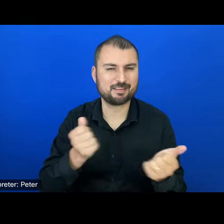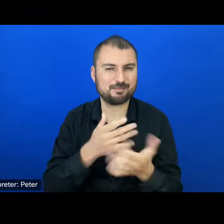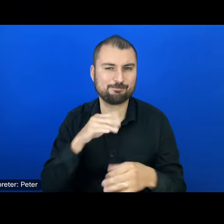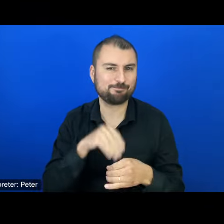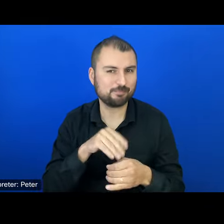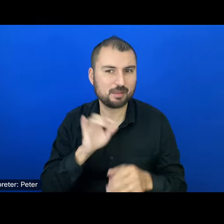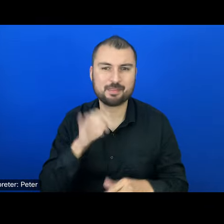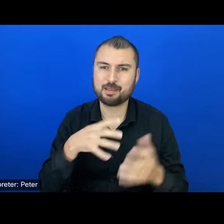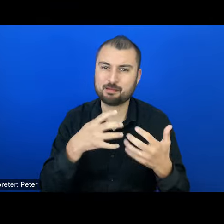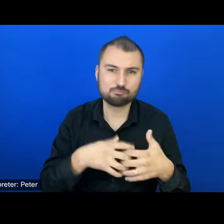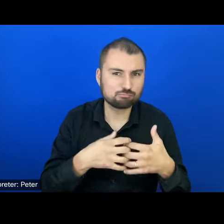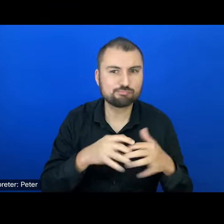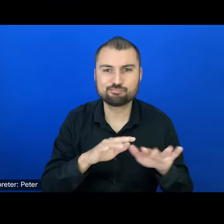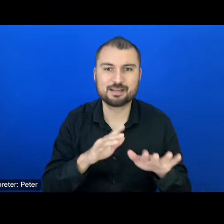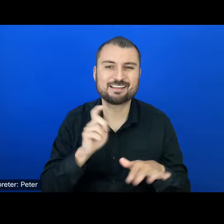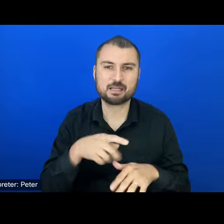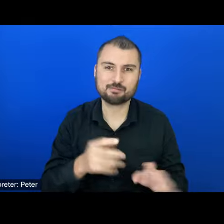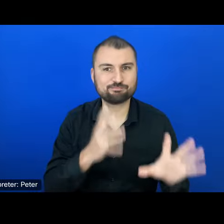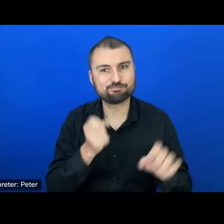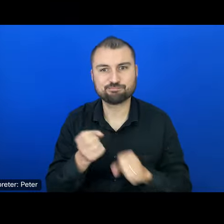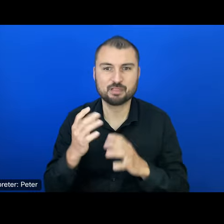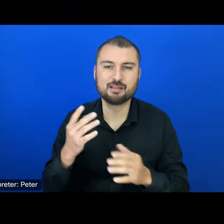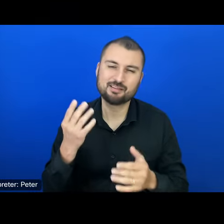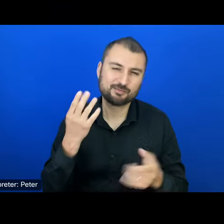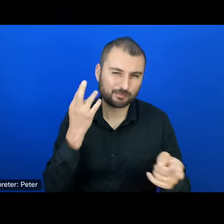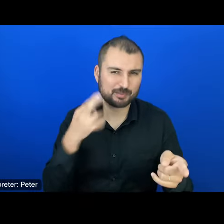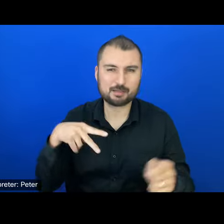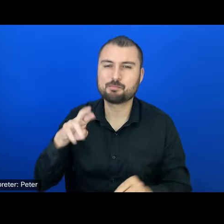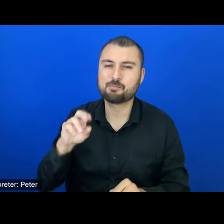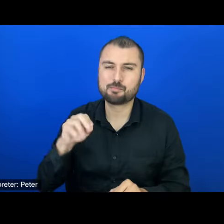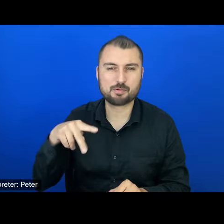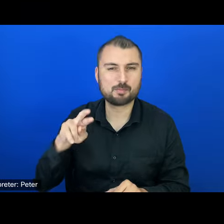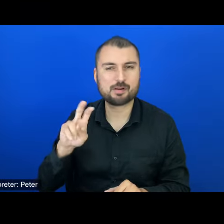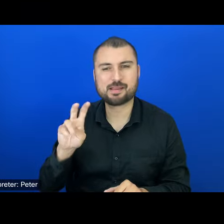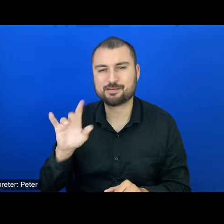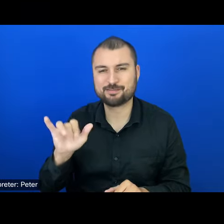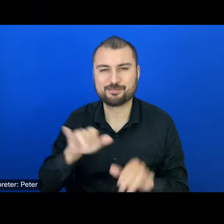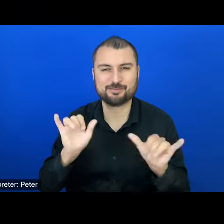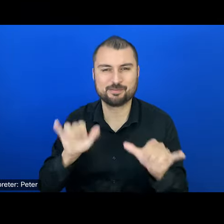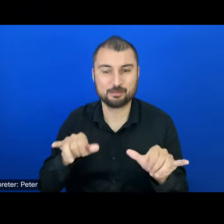gutted and retrofitted. Again, proprietary system. So next slide.